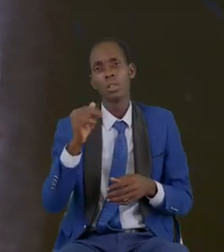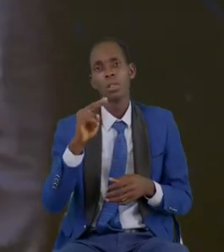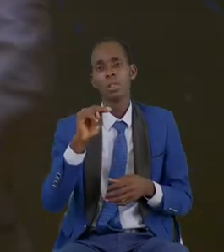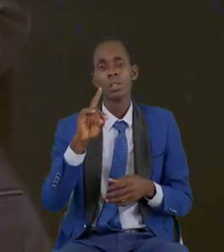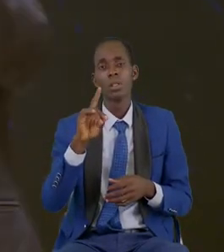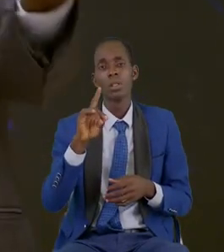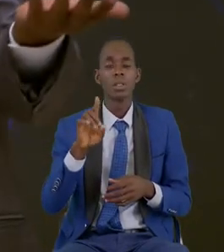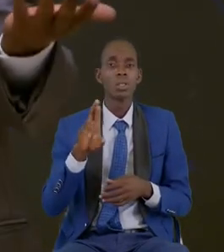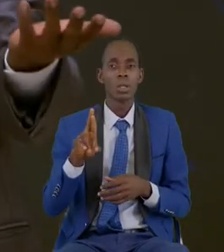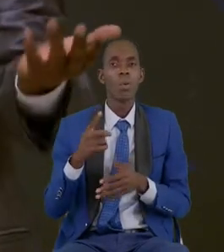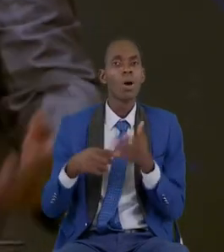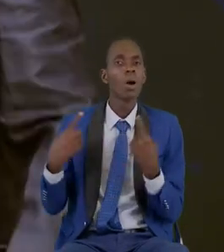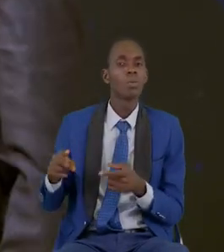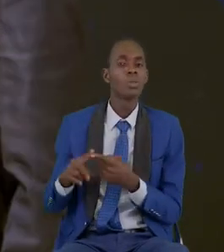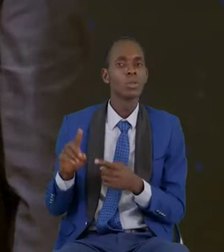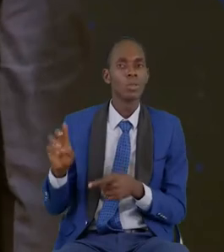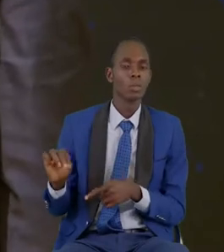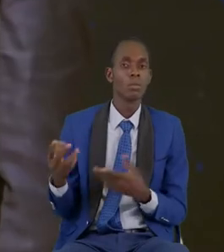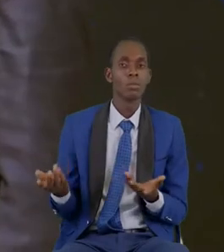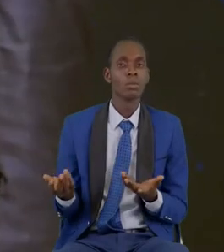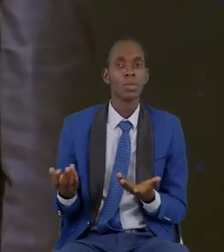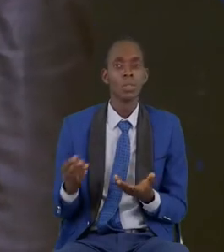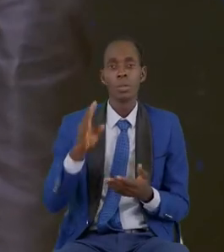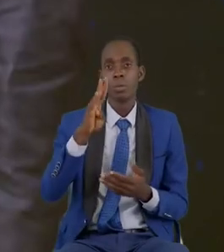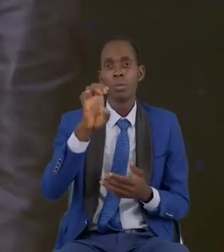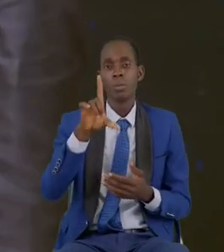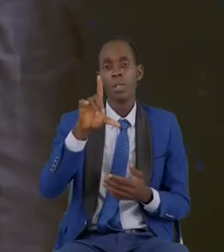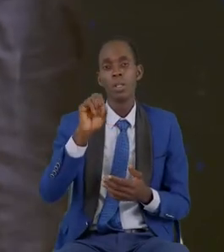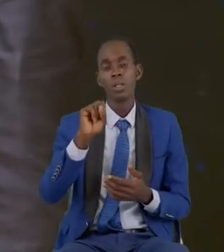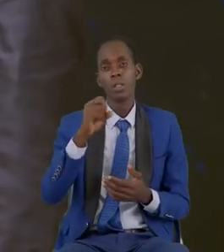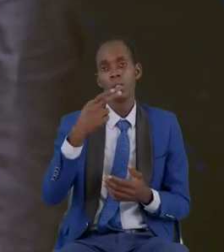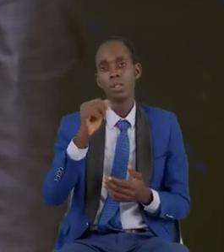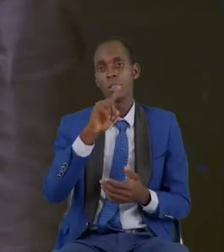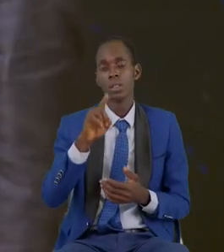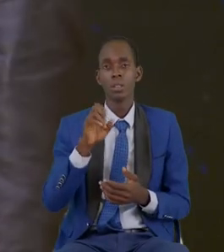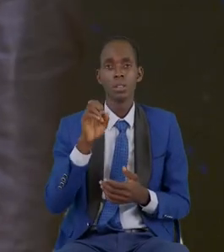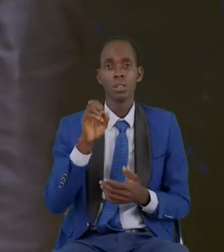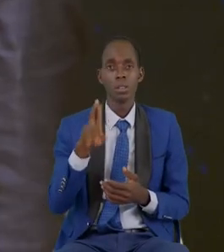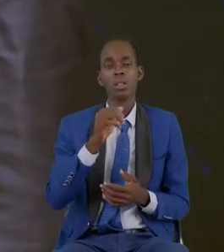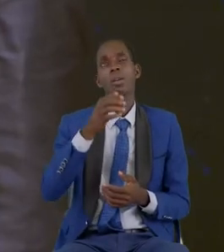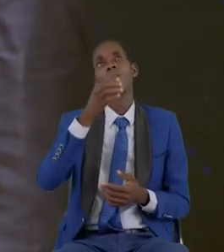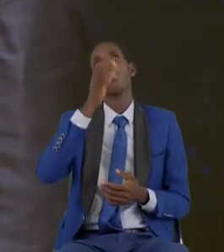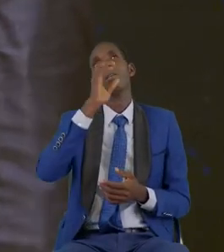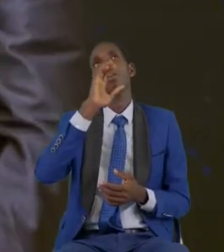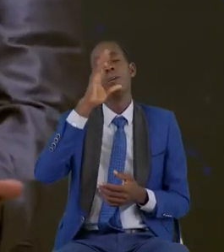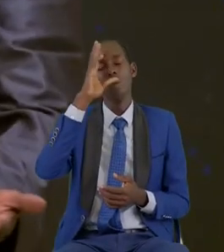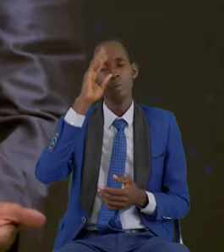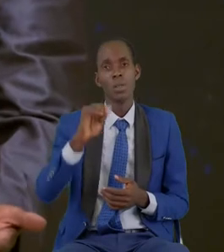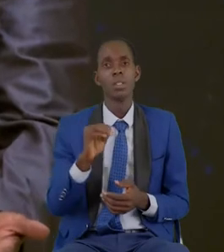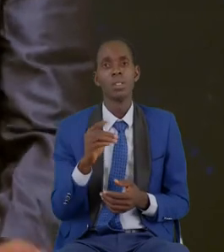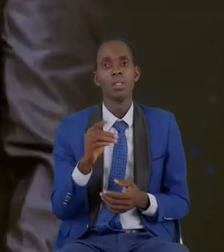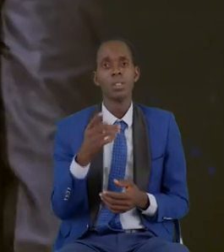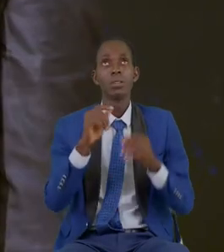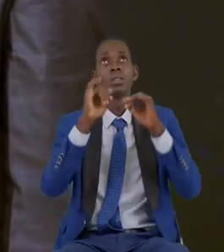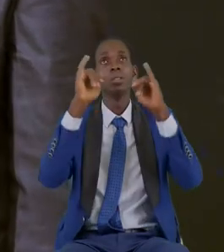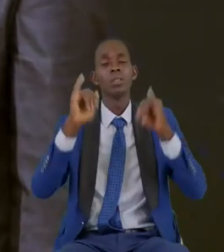him? Belshazzar, of all people, the drunken man, the idolatrous man, what are we afraid